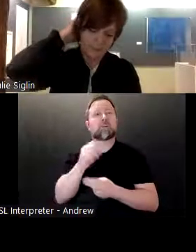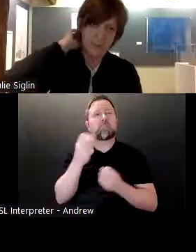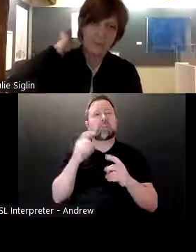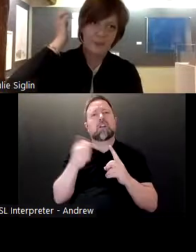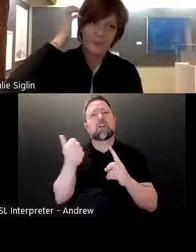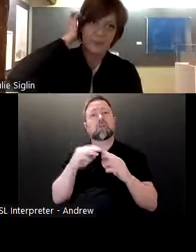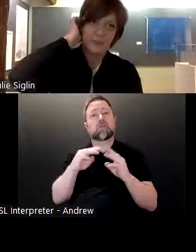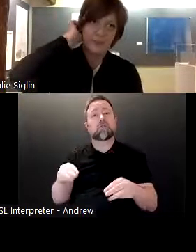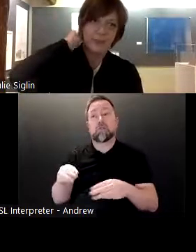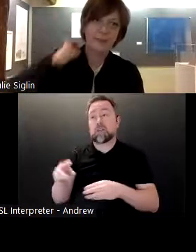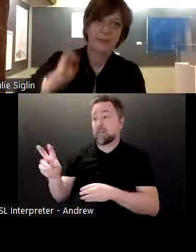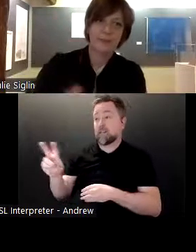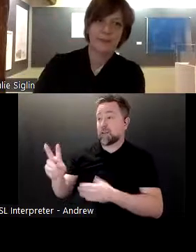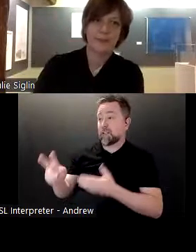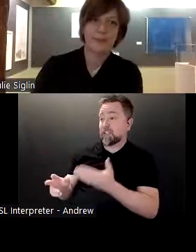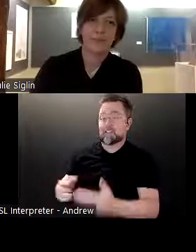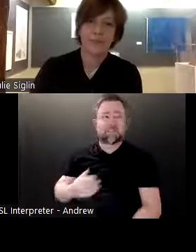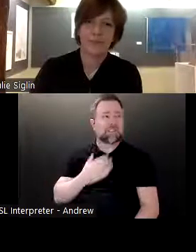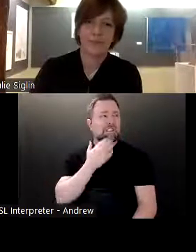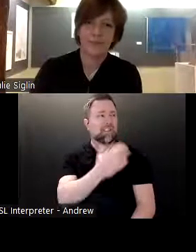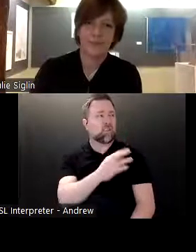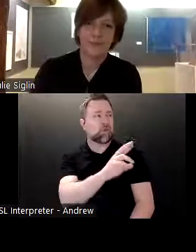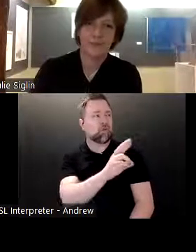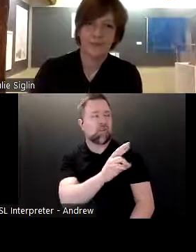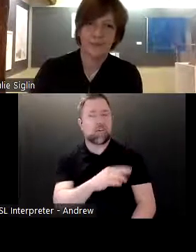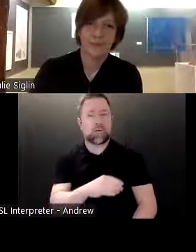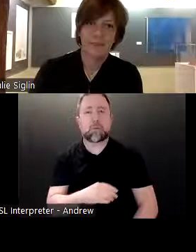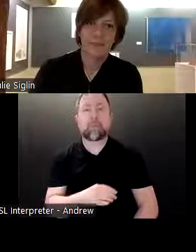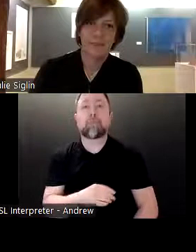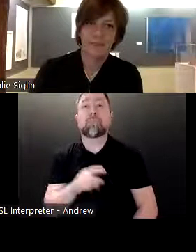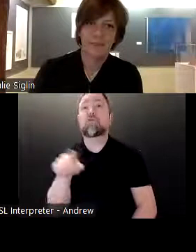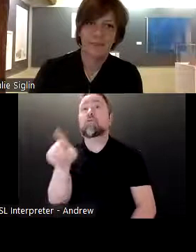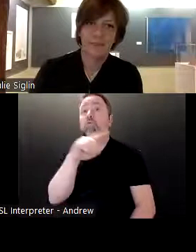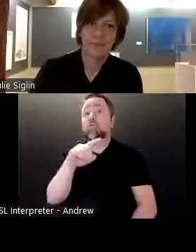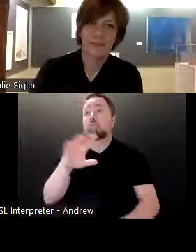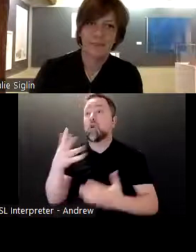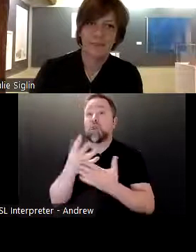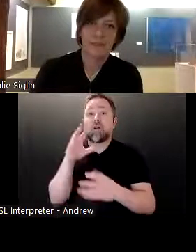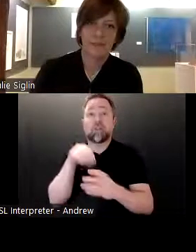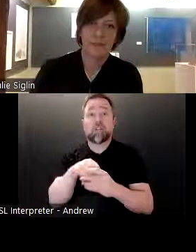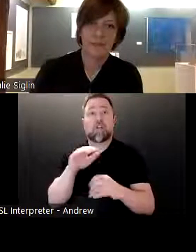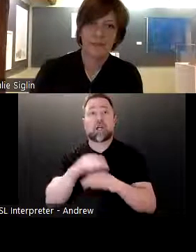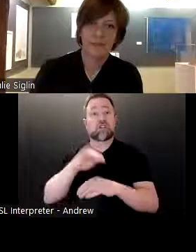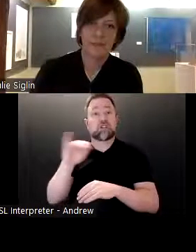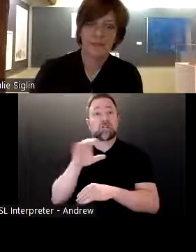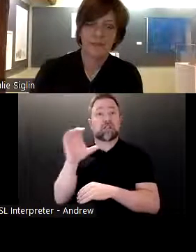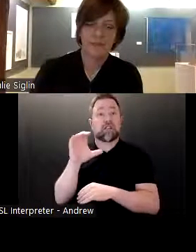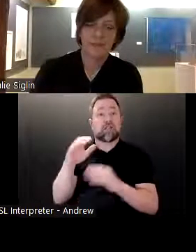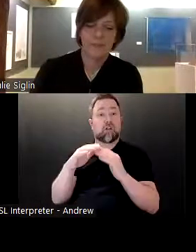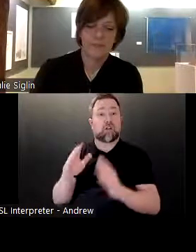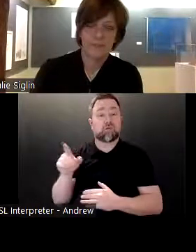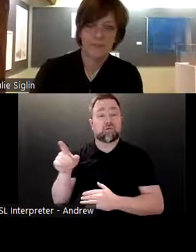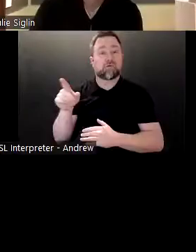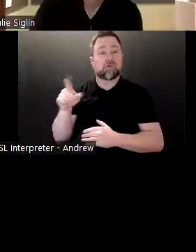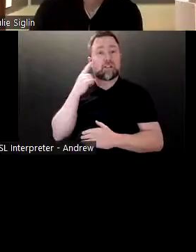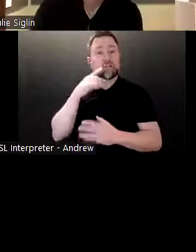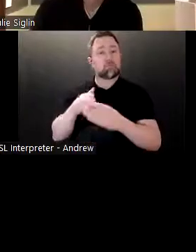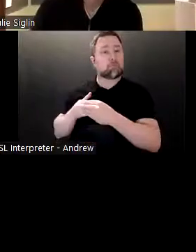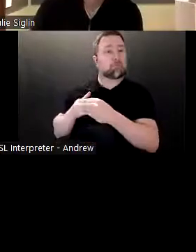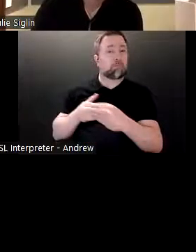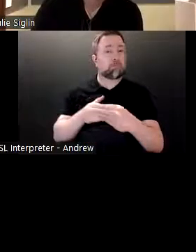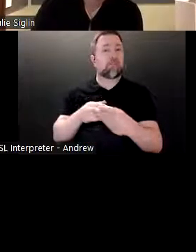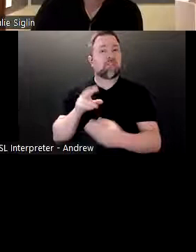Valerie? Thank you, Rachel, to you and everyone involved at the James Castle House for spearheading the virtual